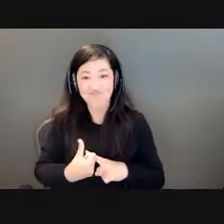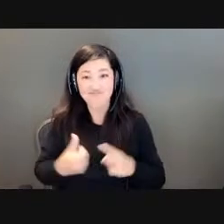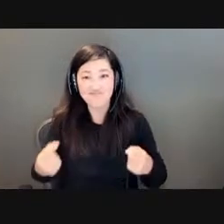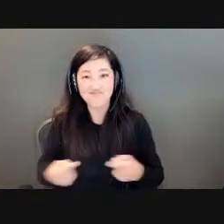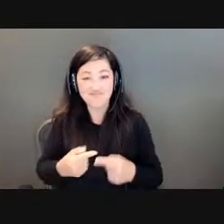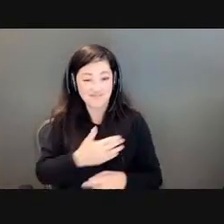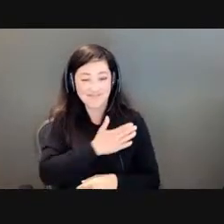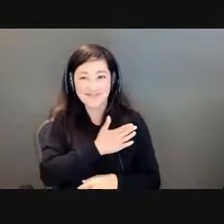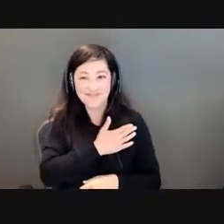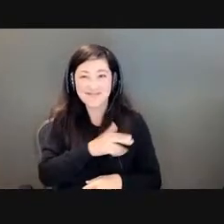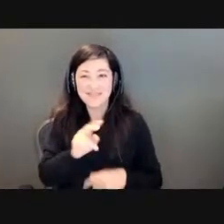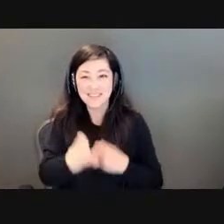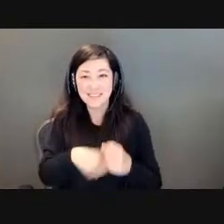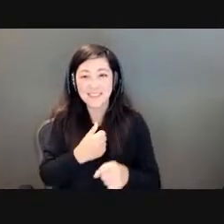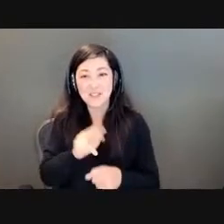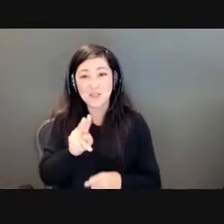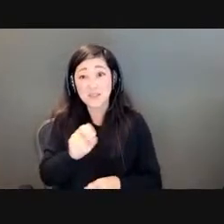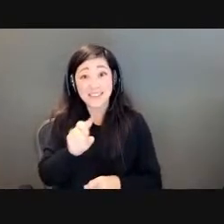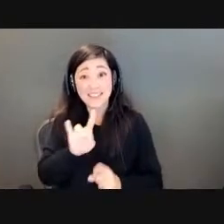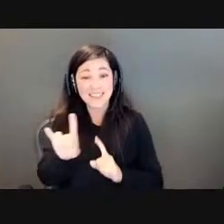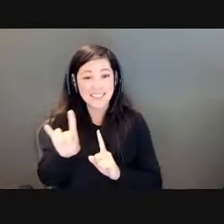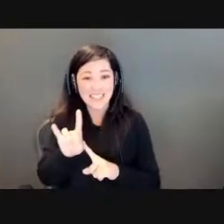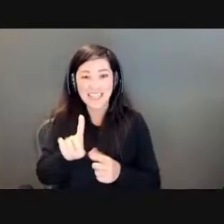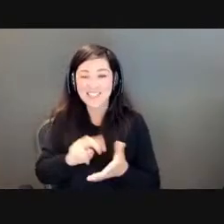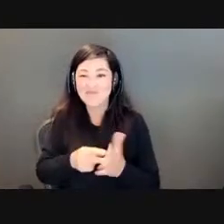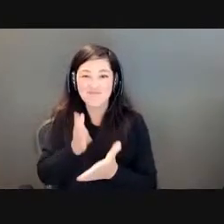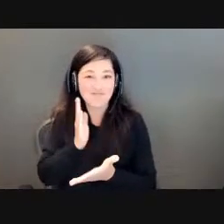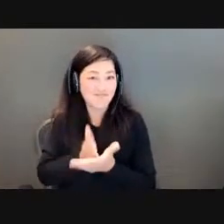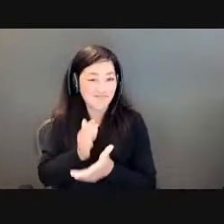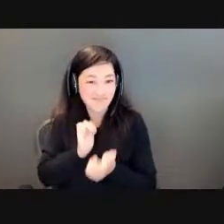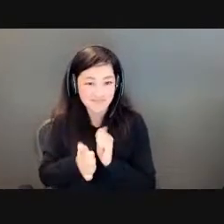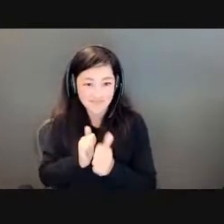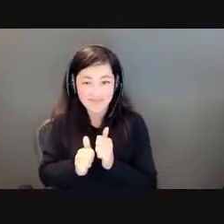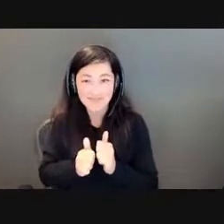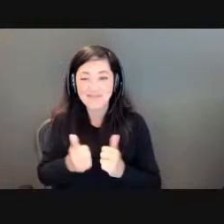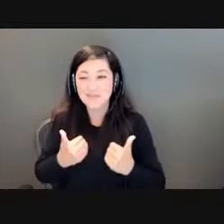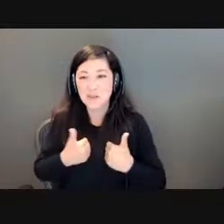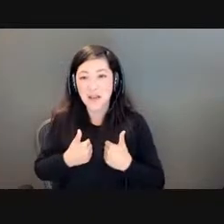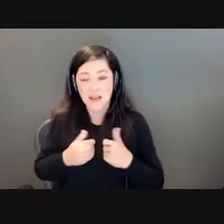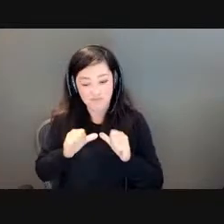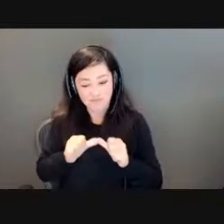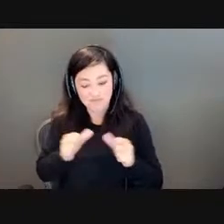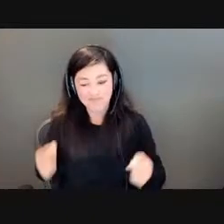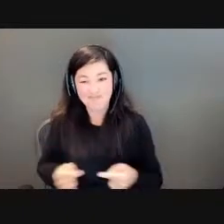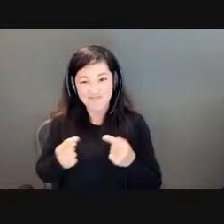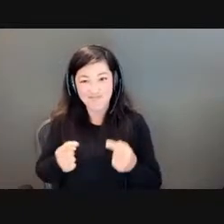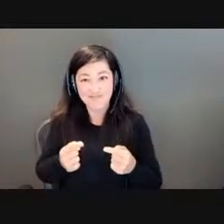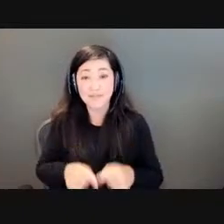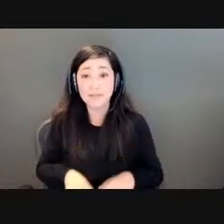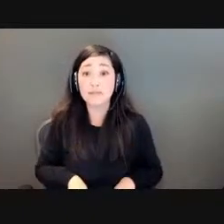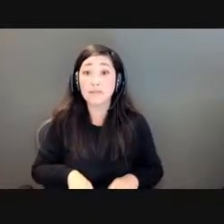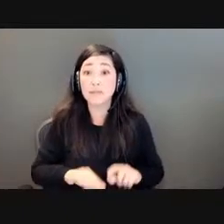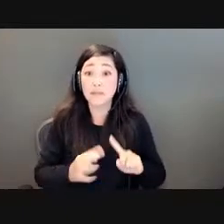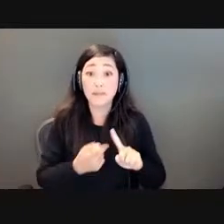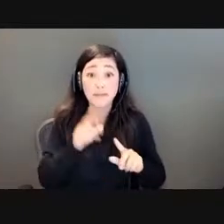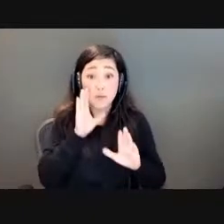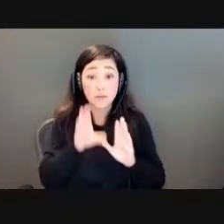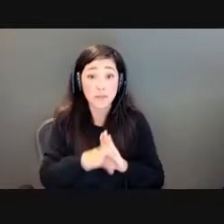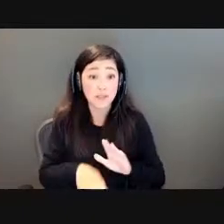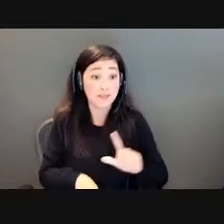chronic pain. Below all the text, there is a picture on the left of me when I'm first in a wheelchair and I couldn't move my